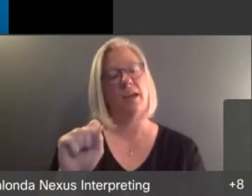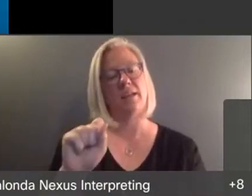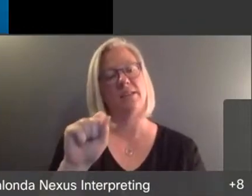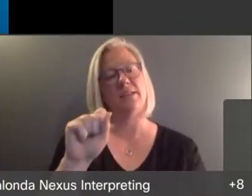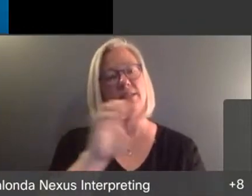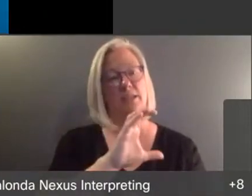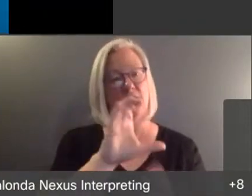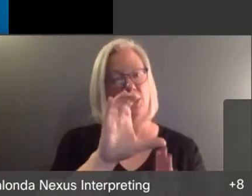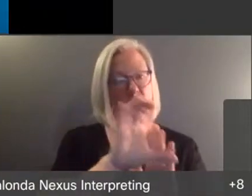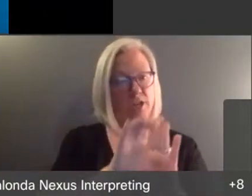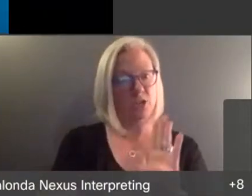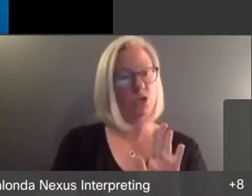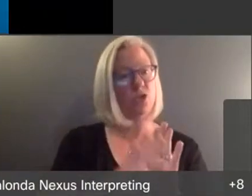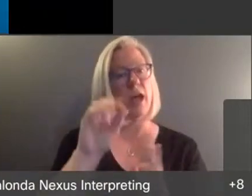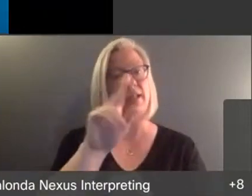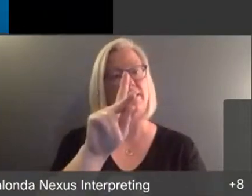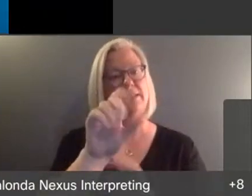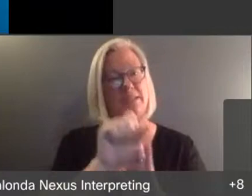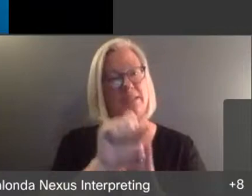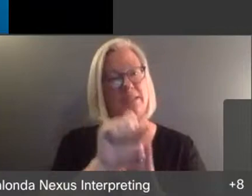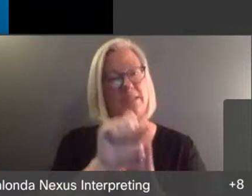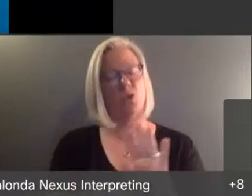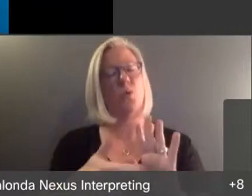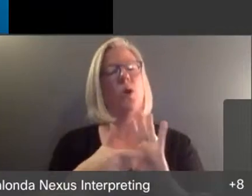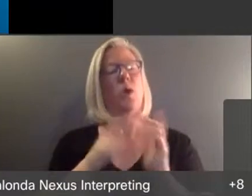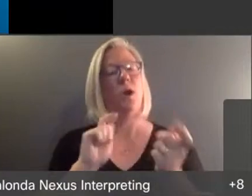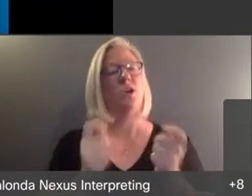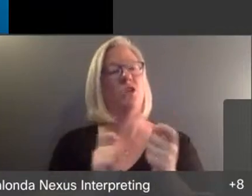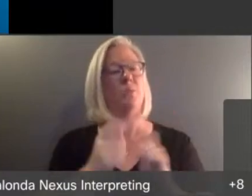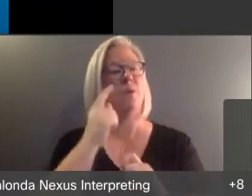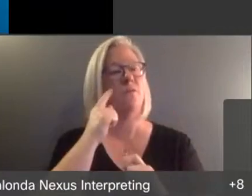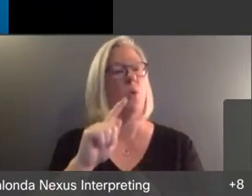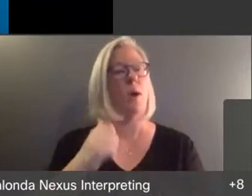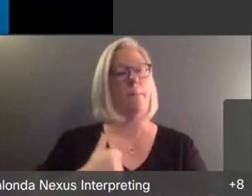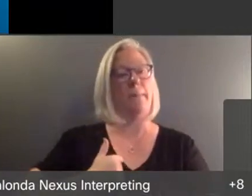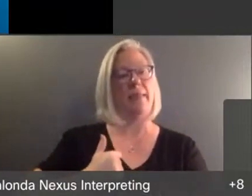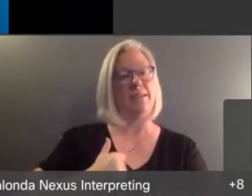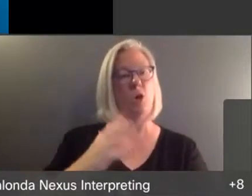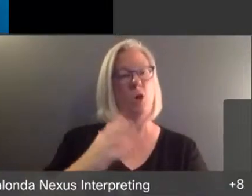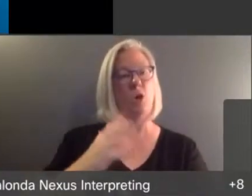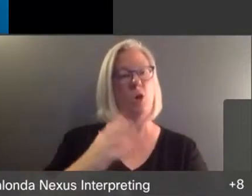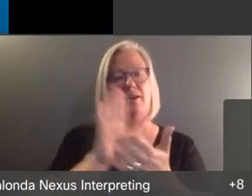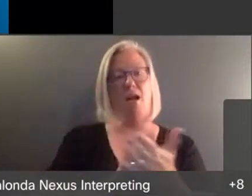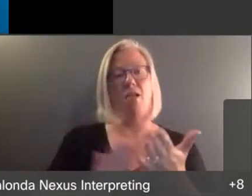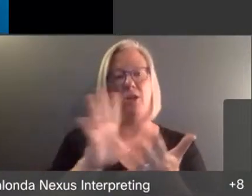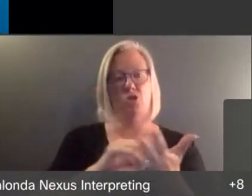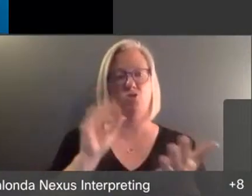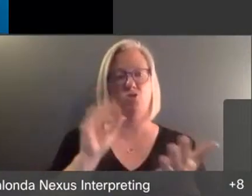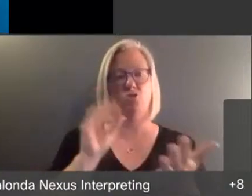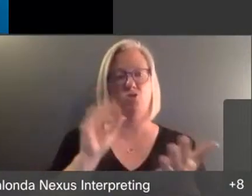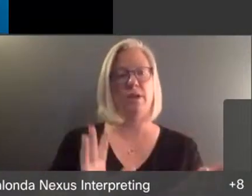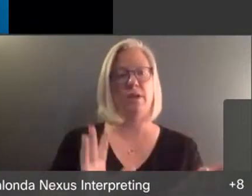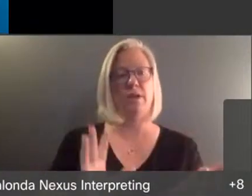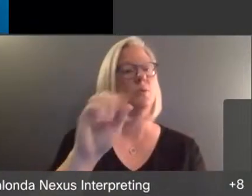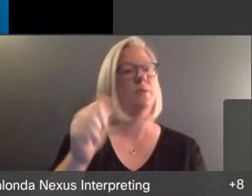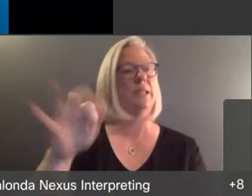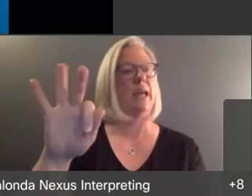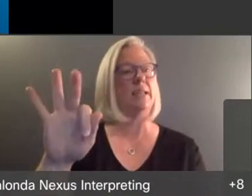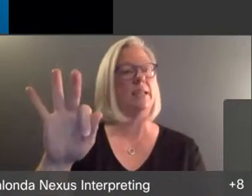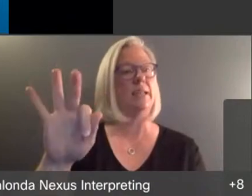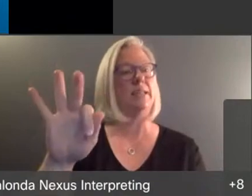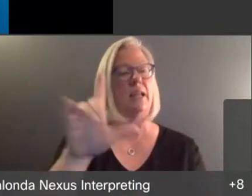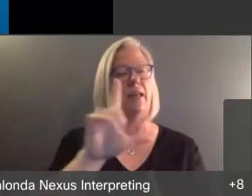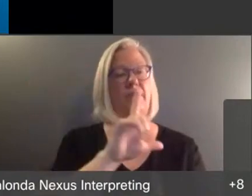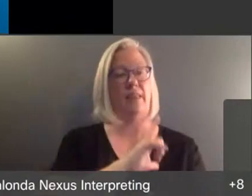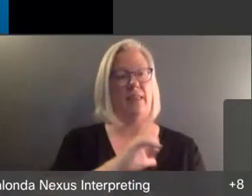Kansas statute required adjustment for military personnel and college students. In 2019, the legislature passed a Senate